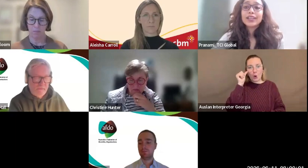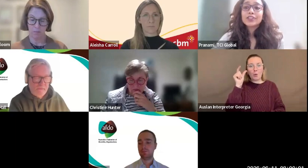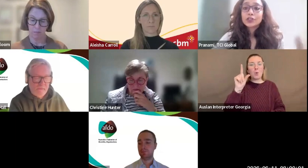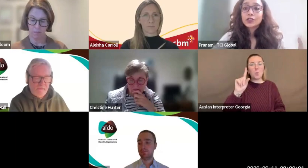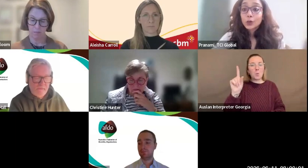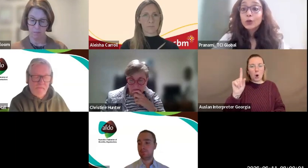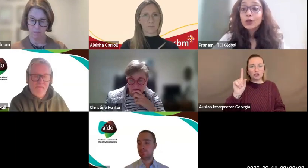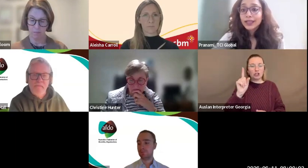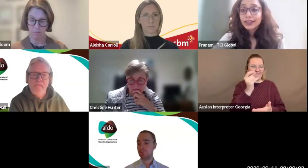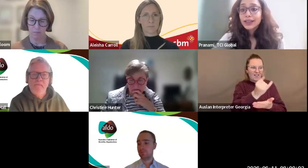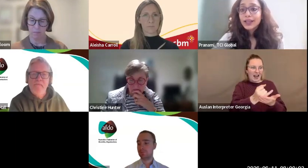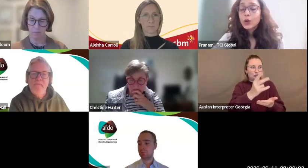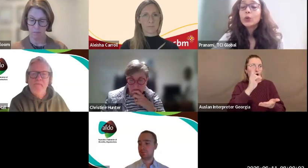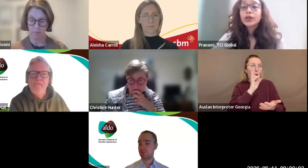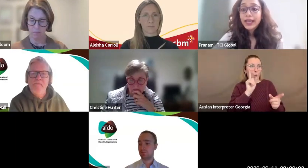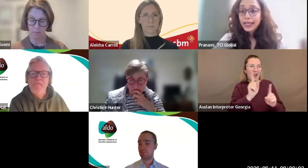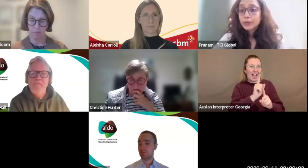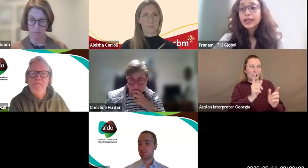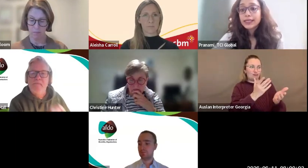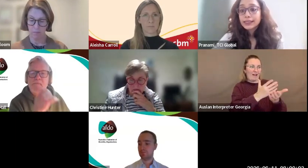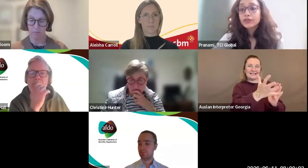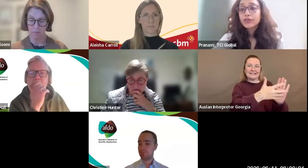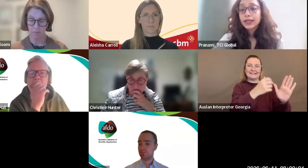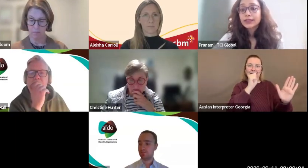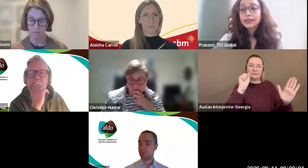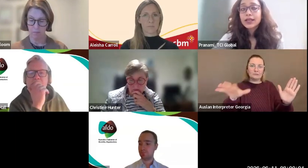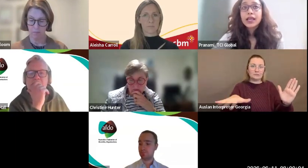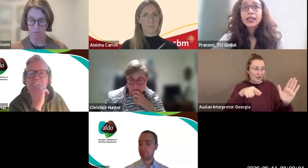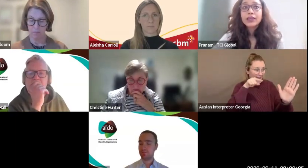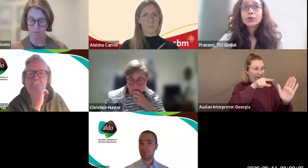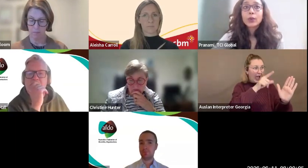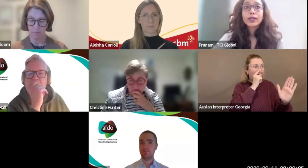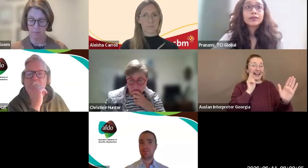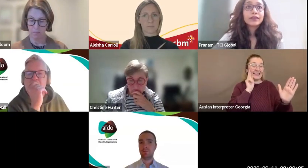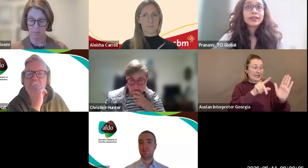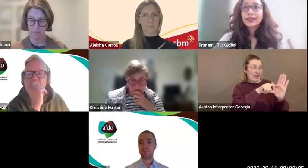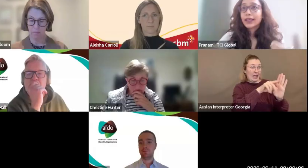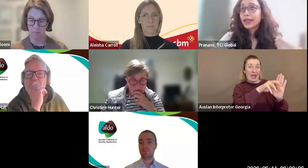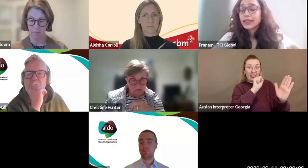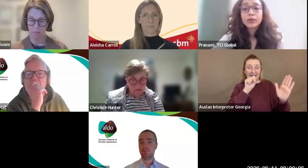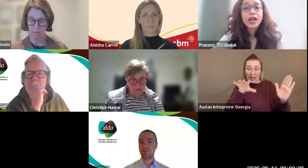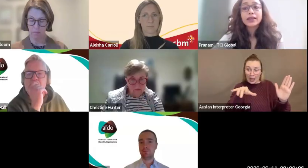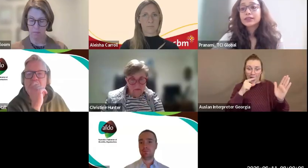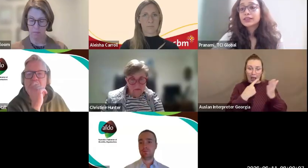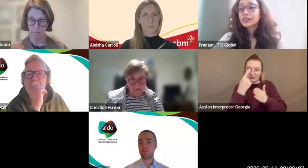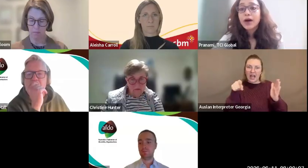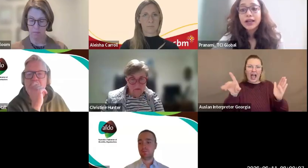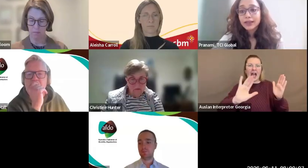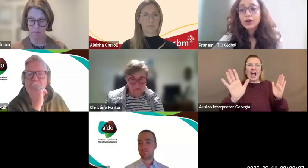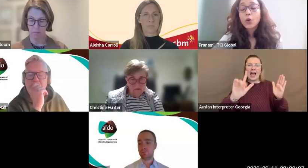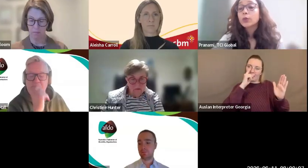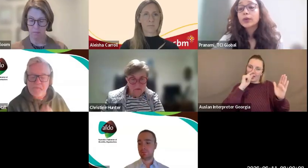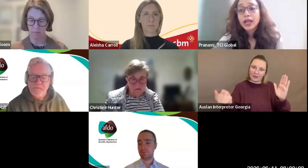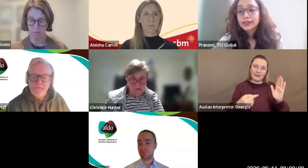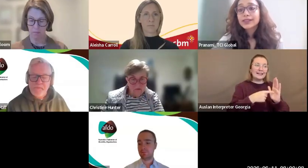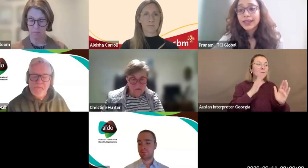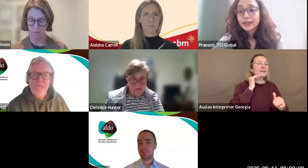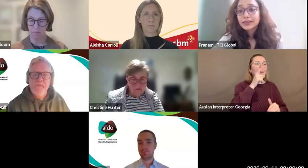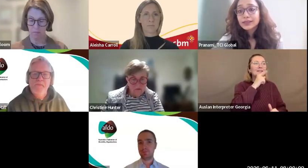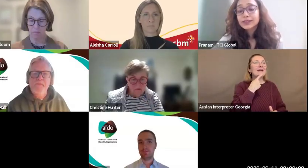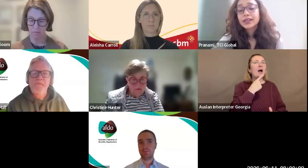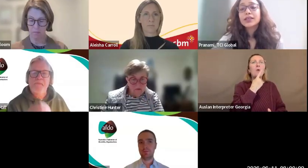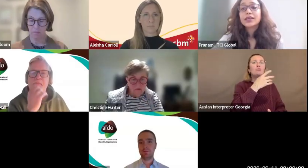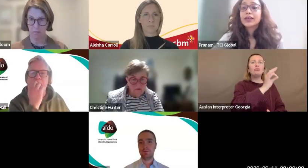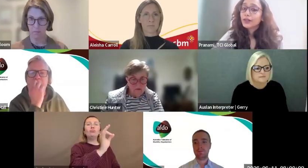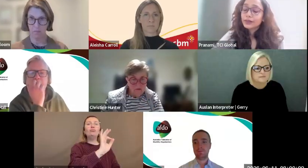these violations look like who can help identify it, even when they're hidden behind a smile or behind